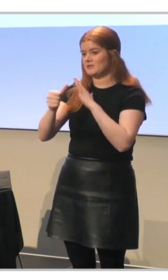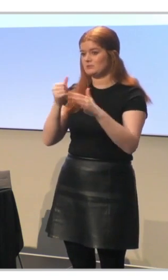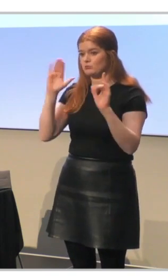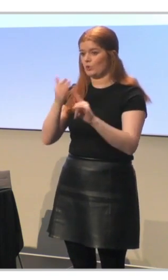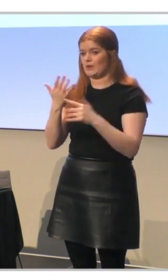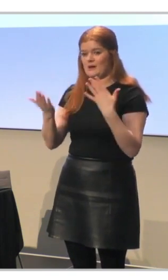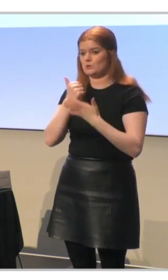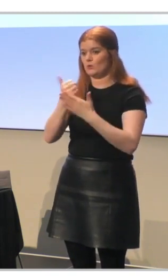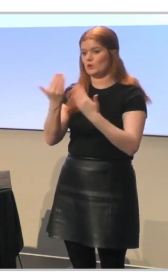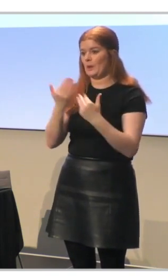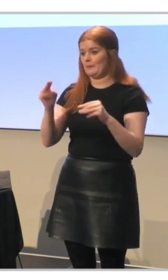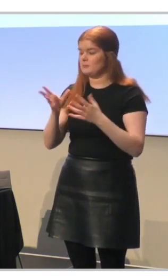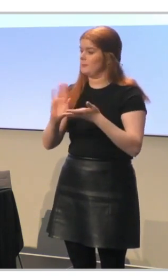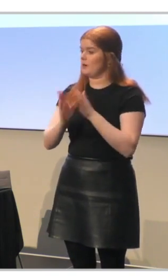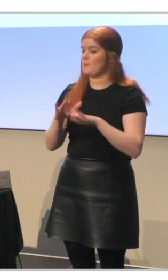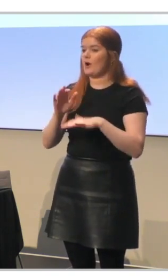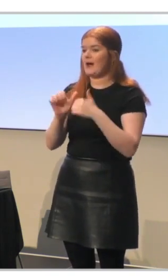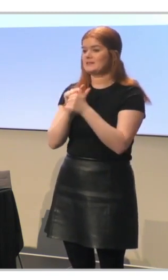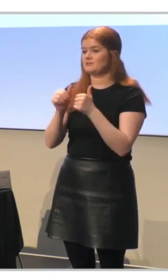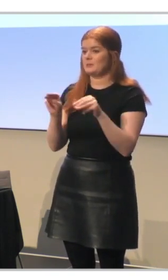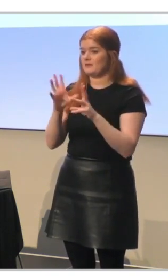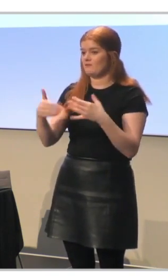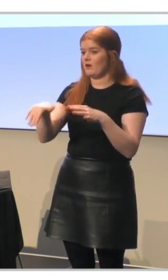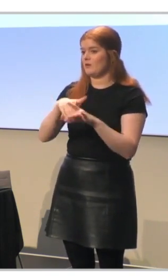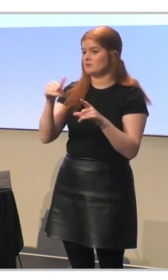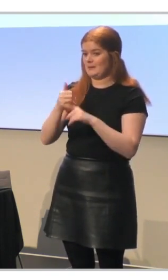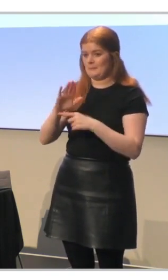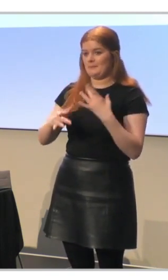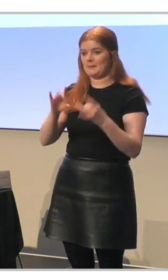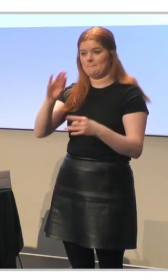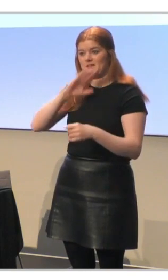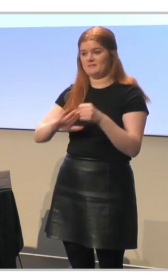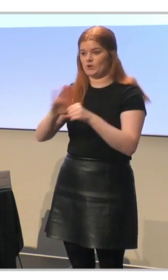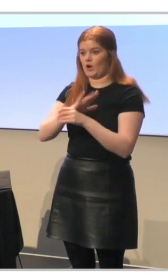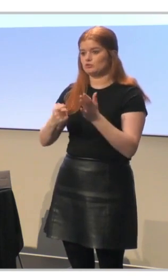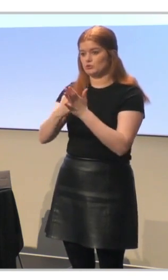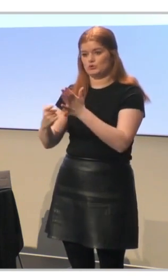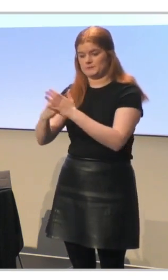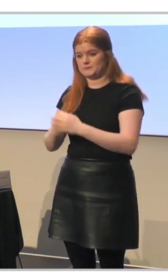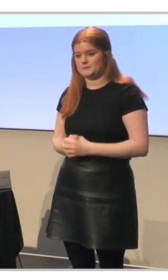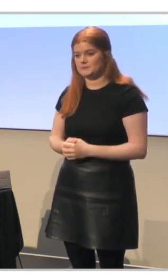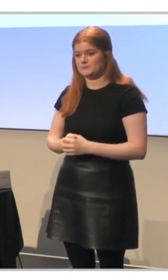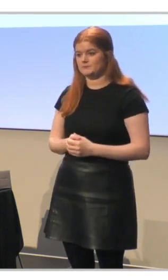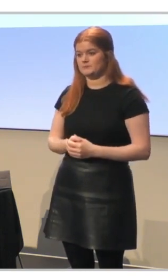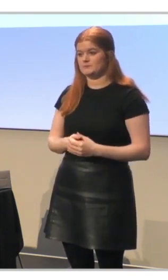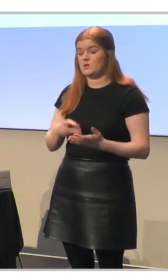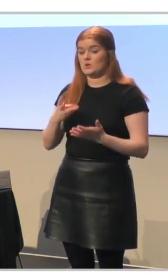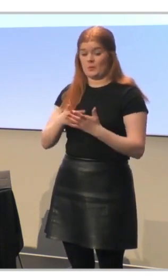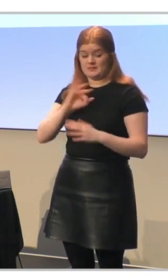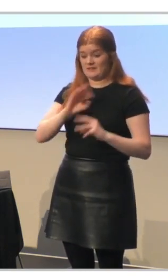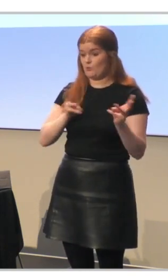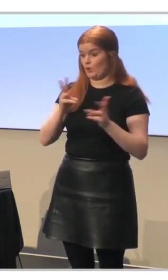young people to be active participants and to make a meaningful contribution. As I go about my work within